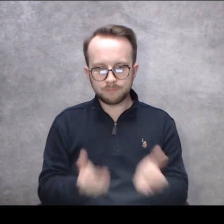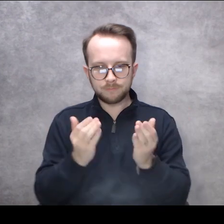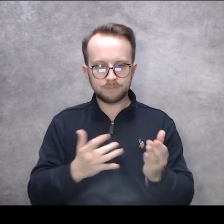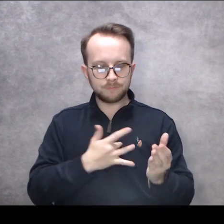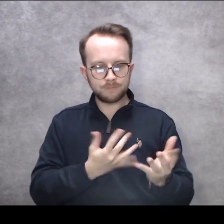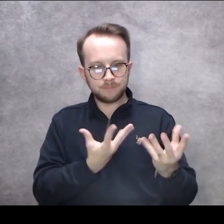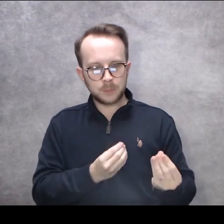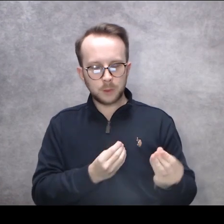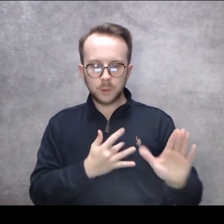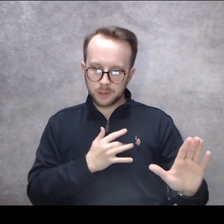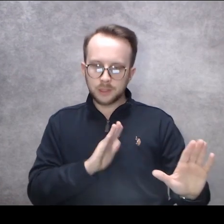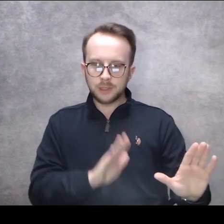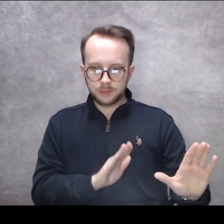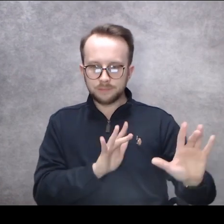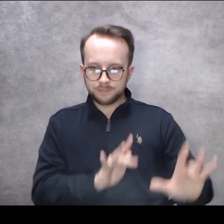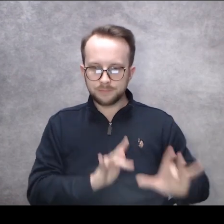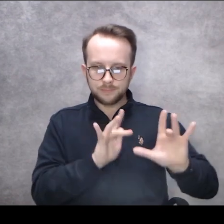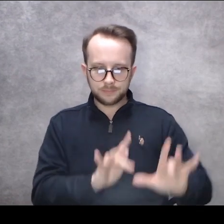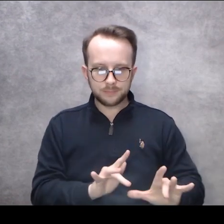practices.